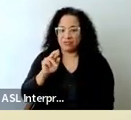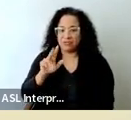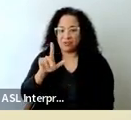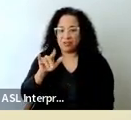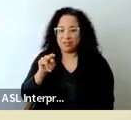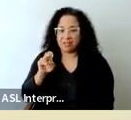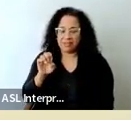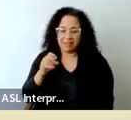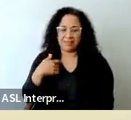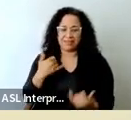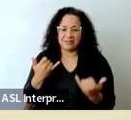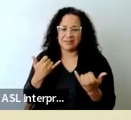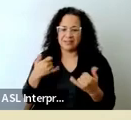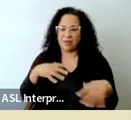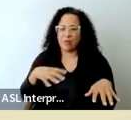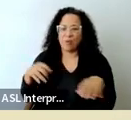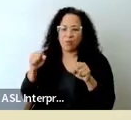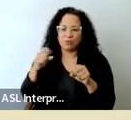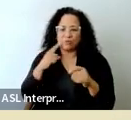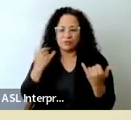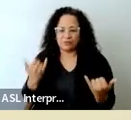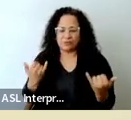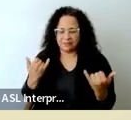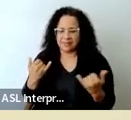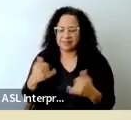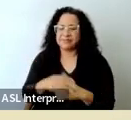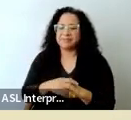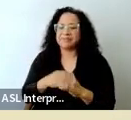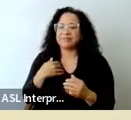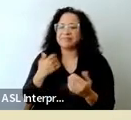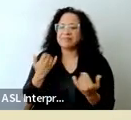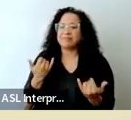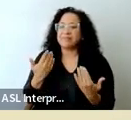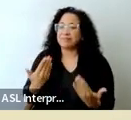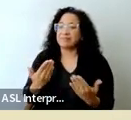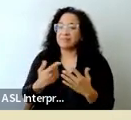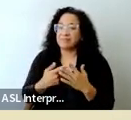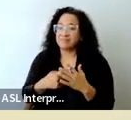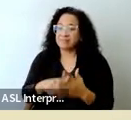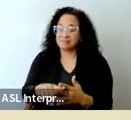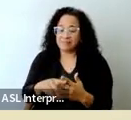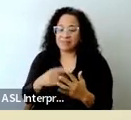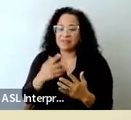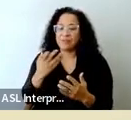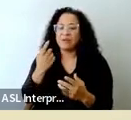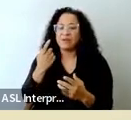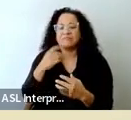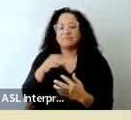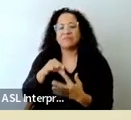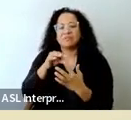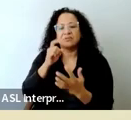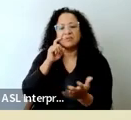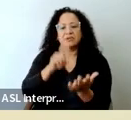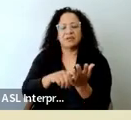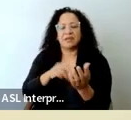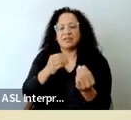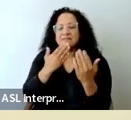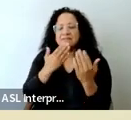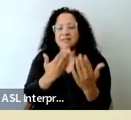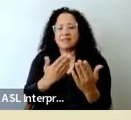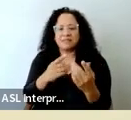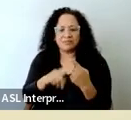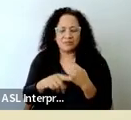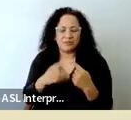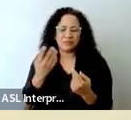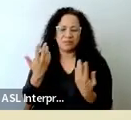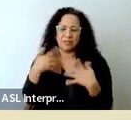today's webinar. Before we get started, I would like to give special recognition and a special thanks to the